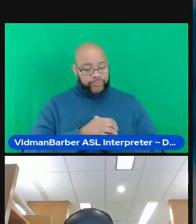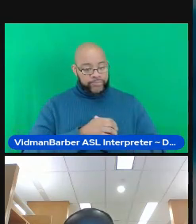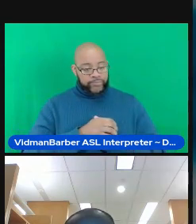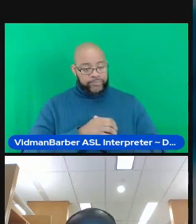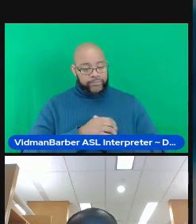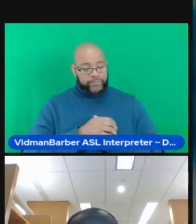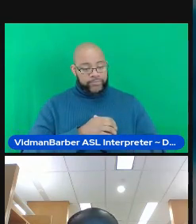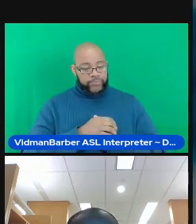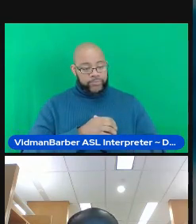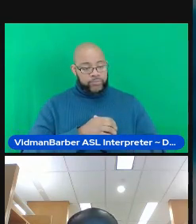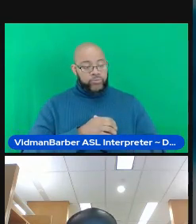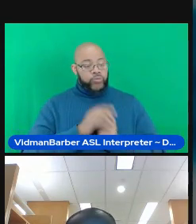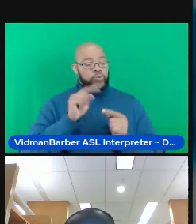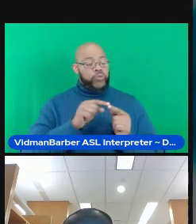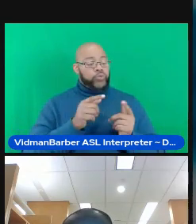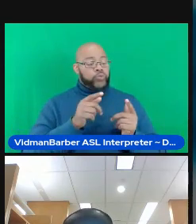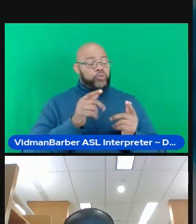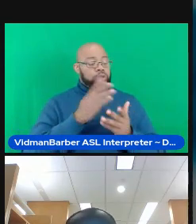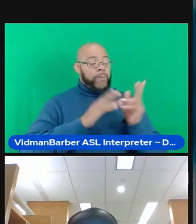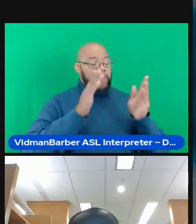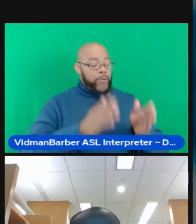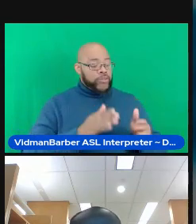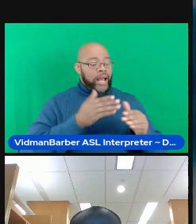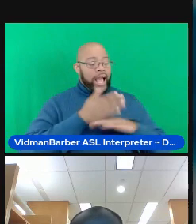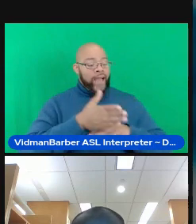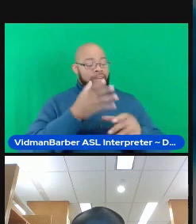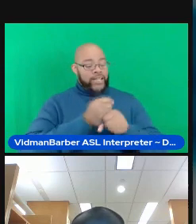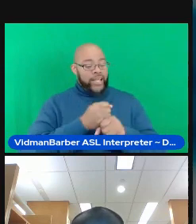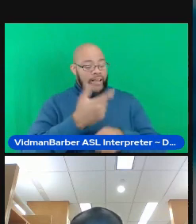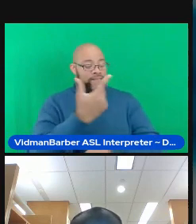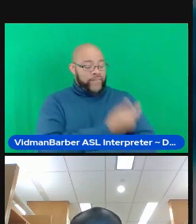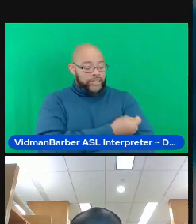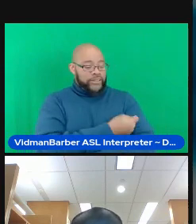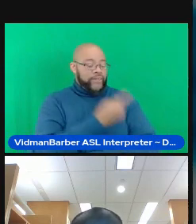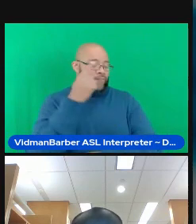to persons after receiving the influenza vaccine.